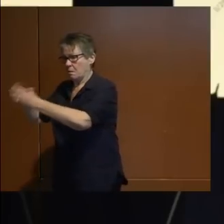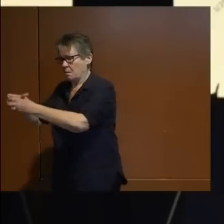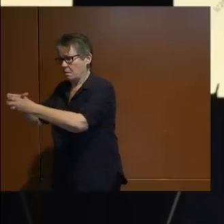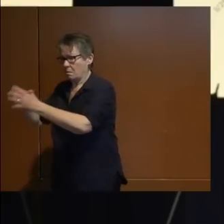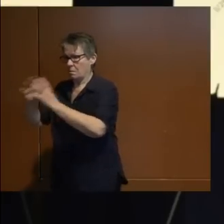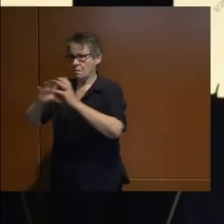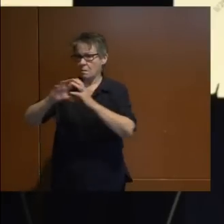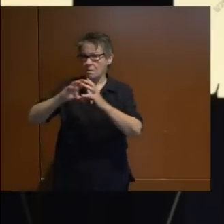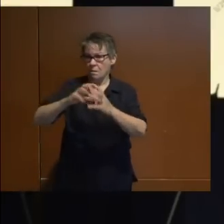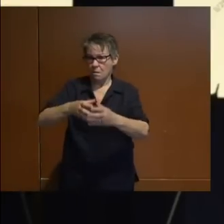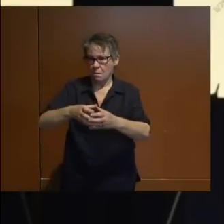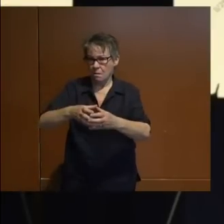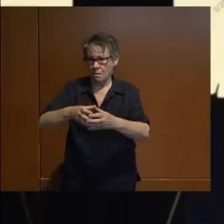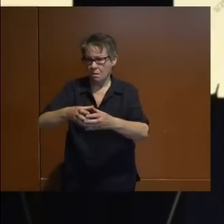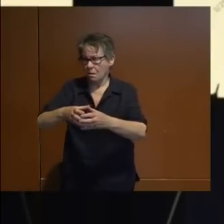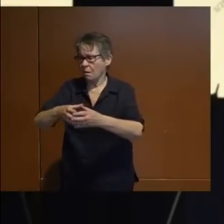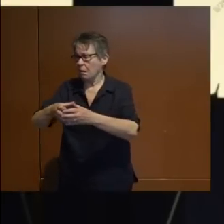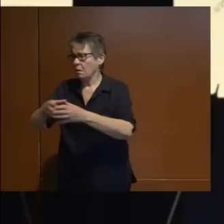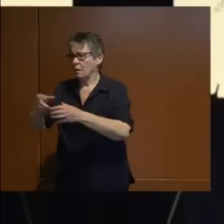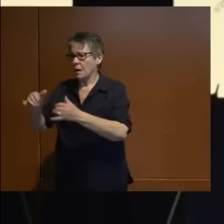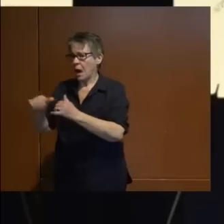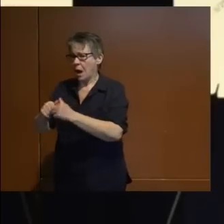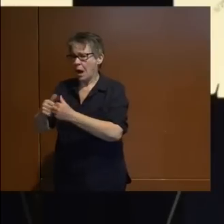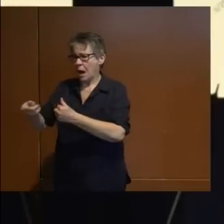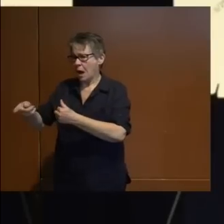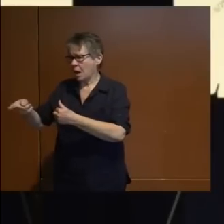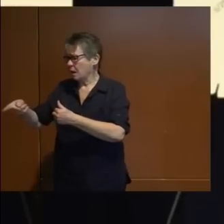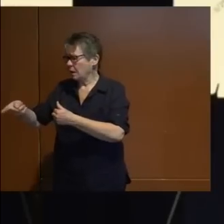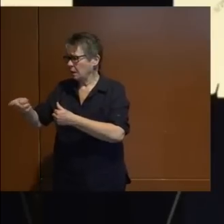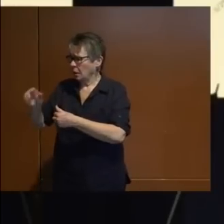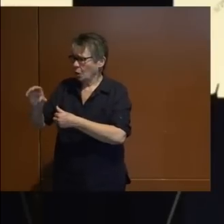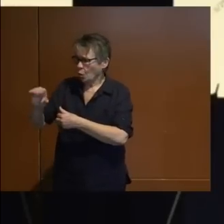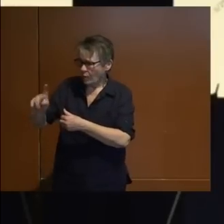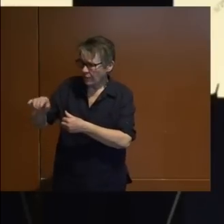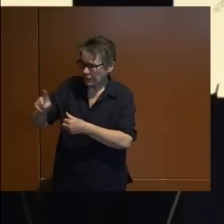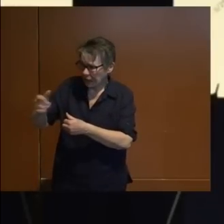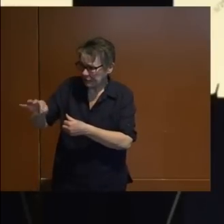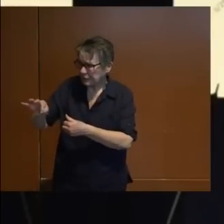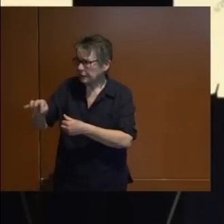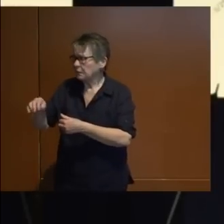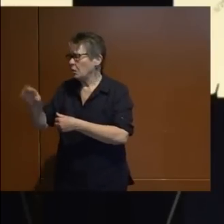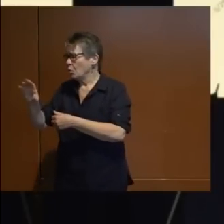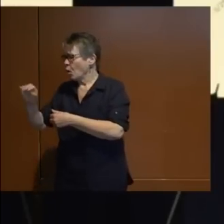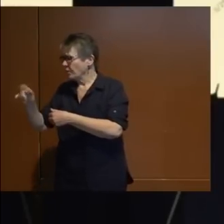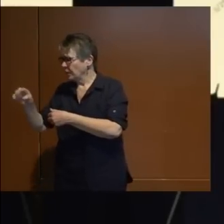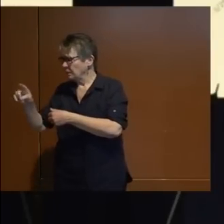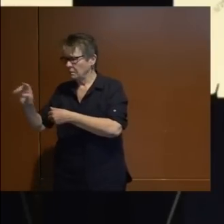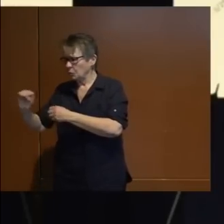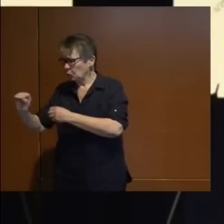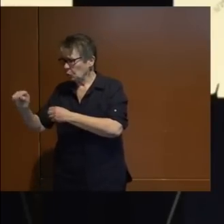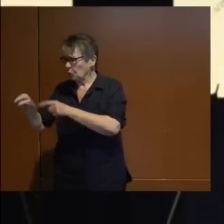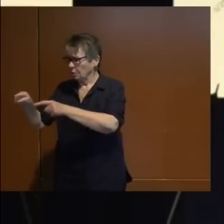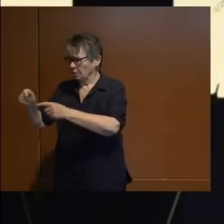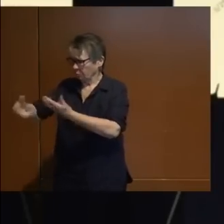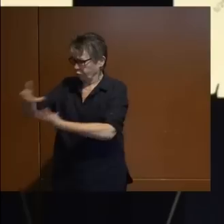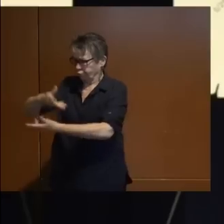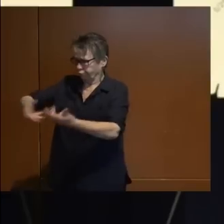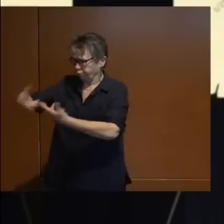deliberate action. We're looking at that every day. We're looking at spaces that could